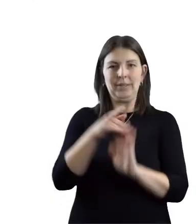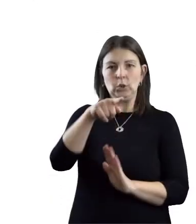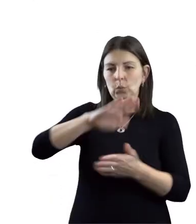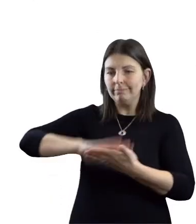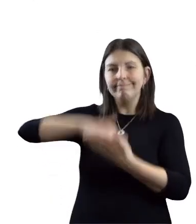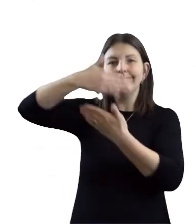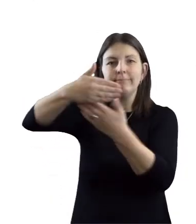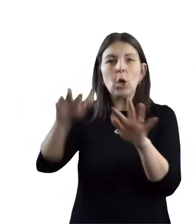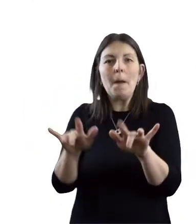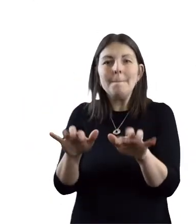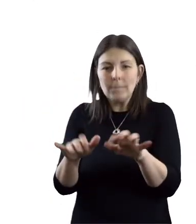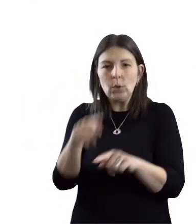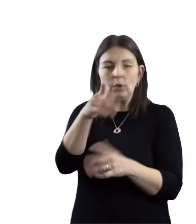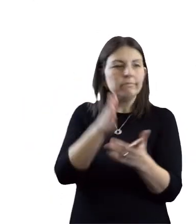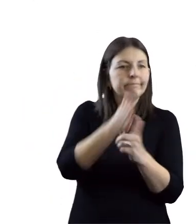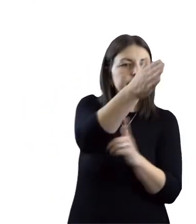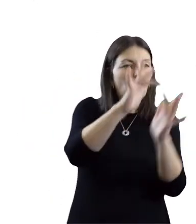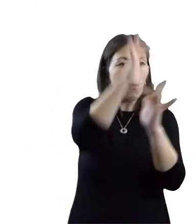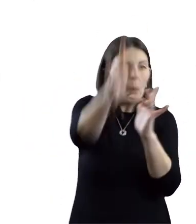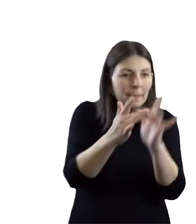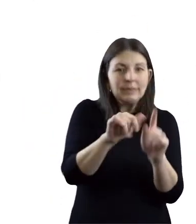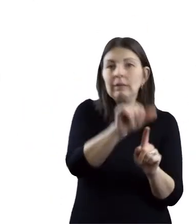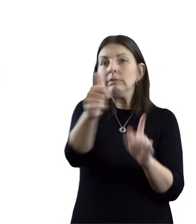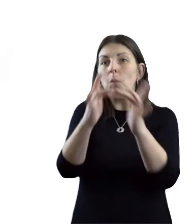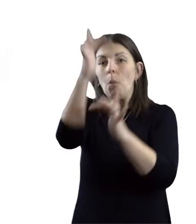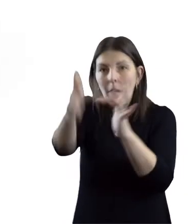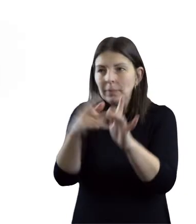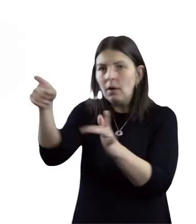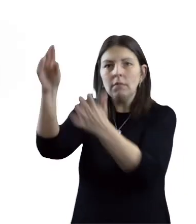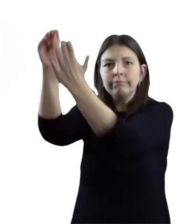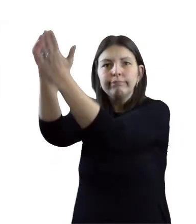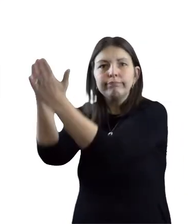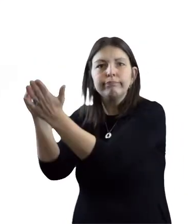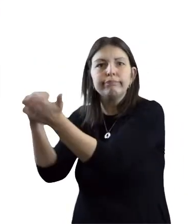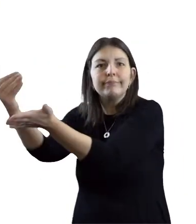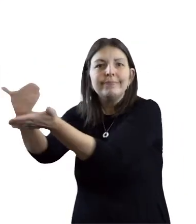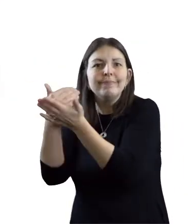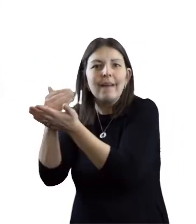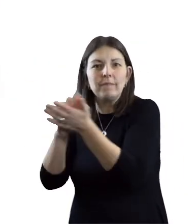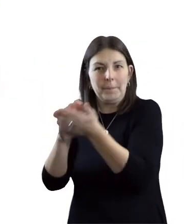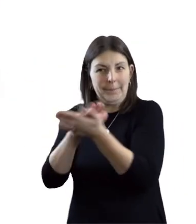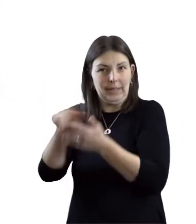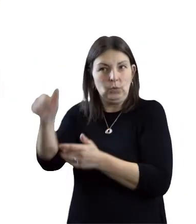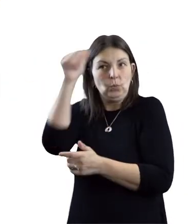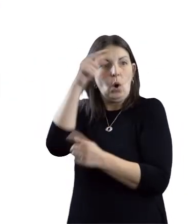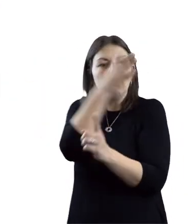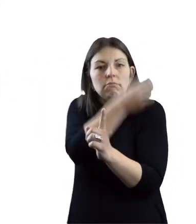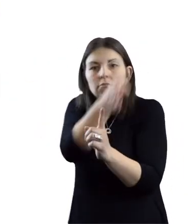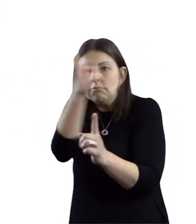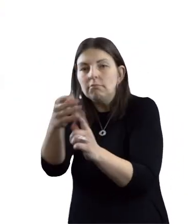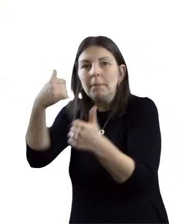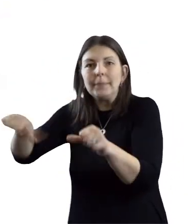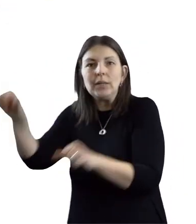Each one of us has a digital footprint. Your digital footprint is the data that is left behind whenever you use a digital